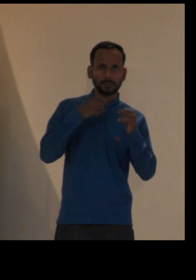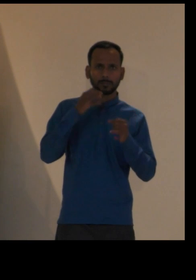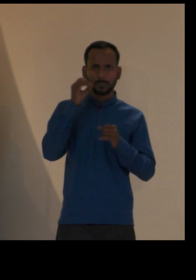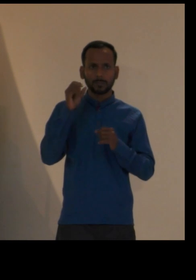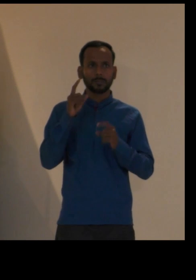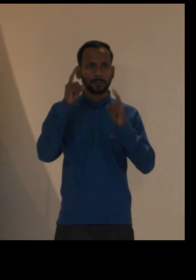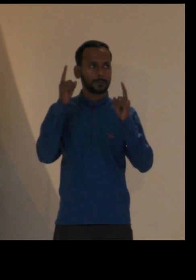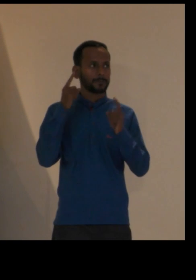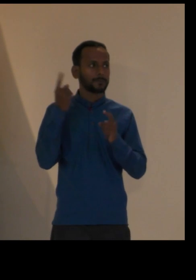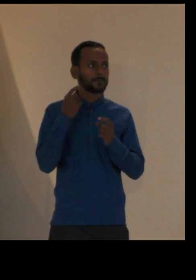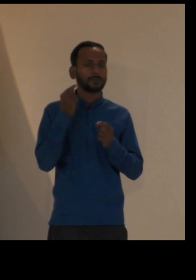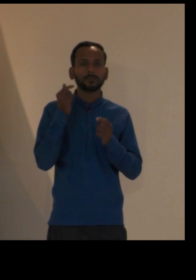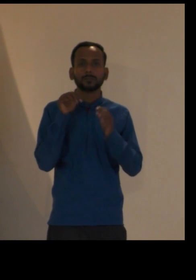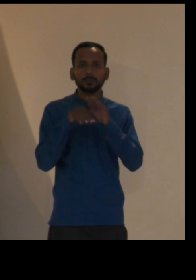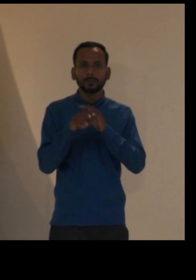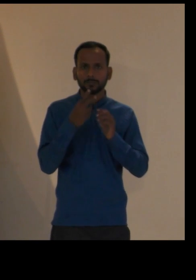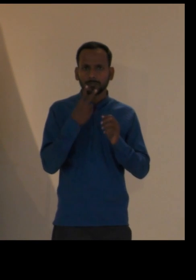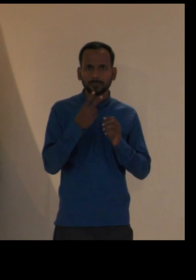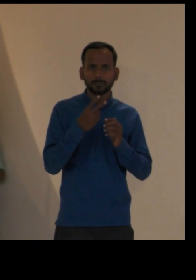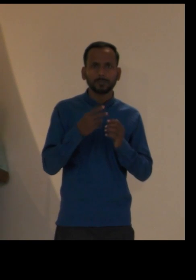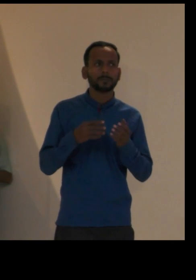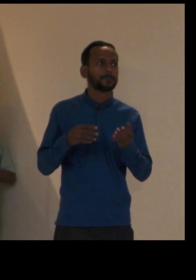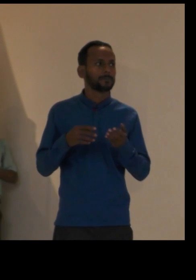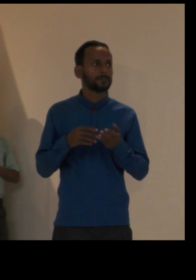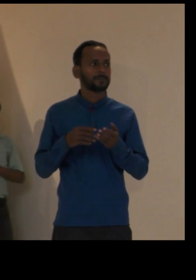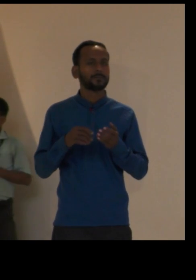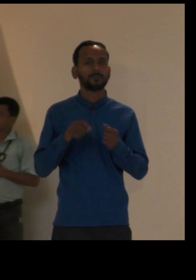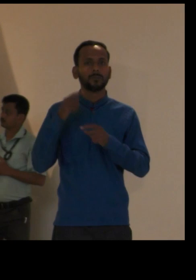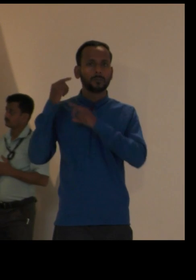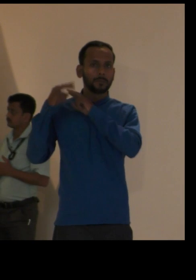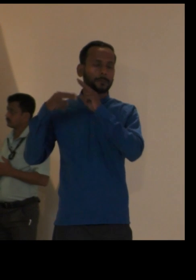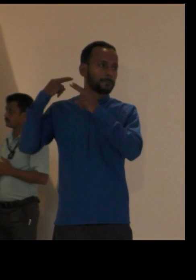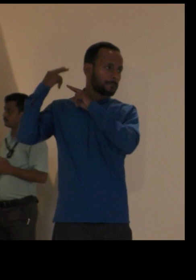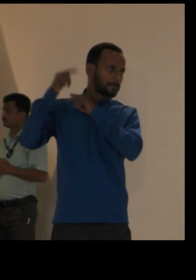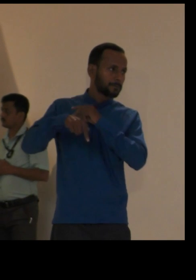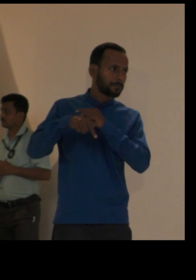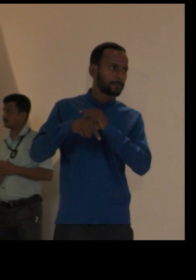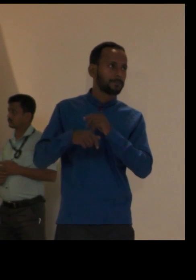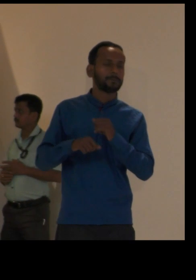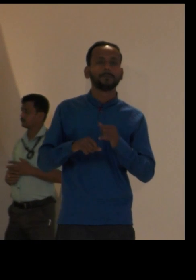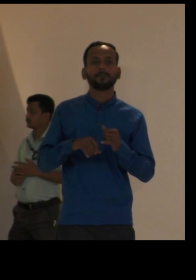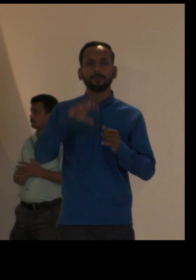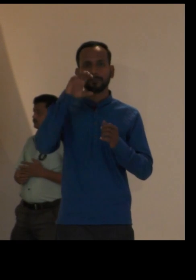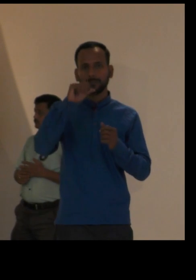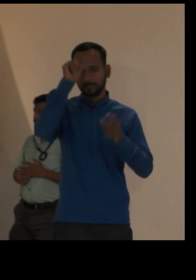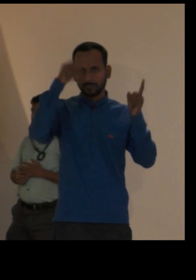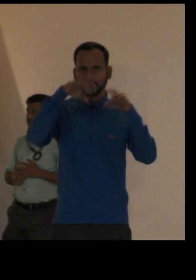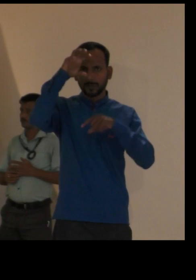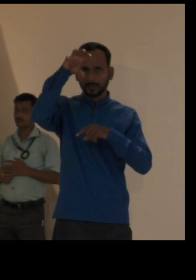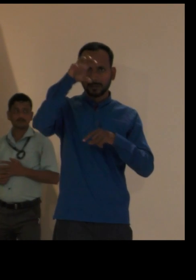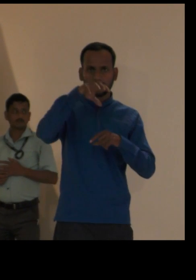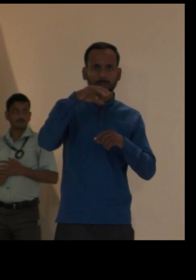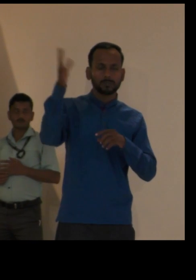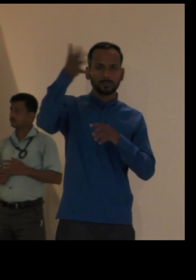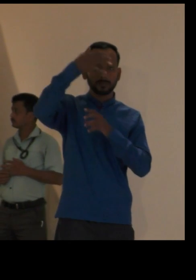many speakers have pointed out, belong to settled history. Right? It's the state authority, it's the institutions